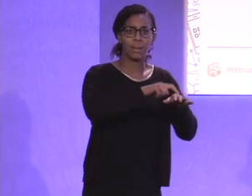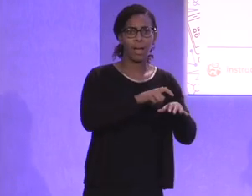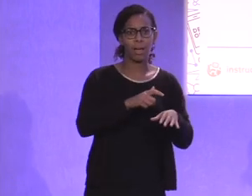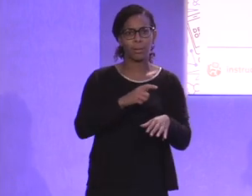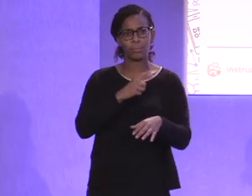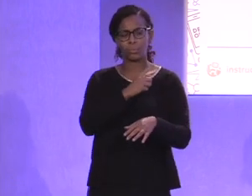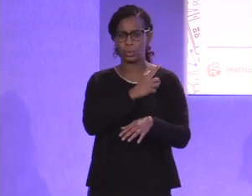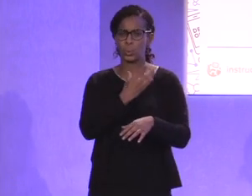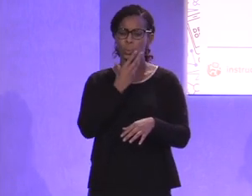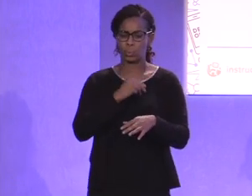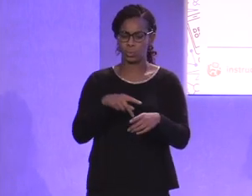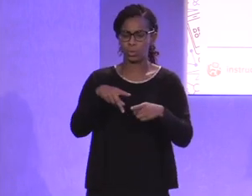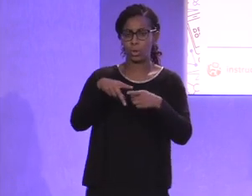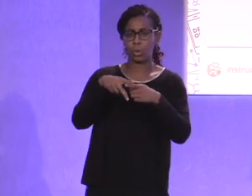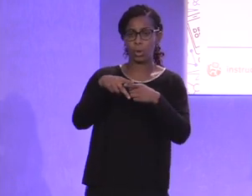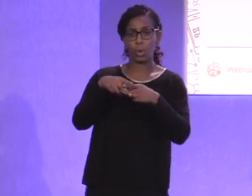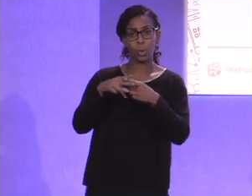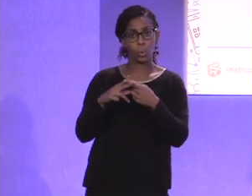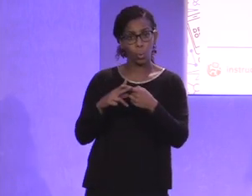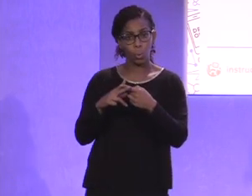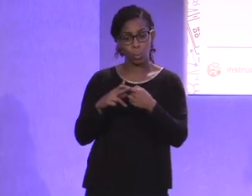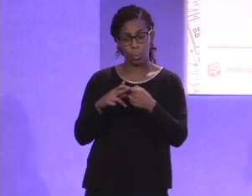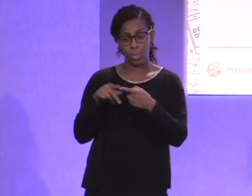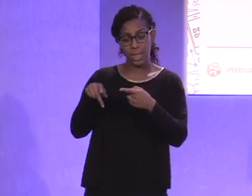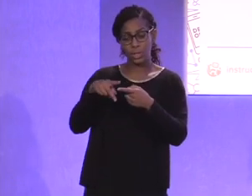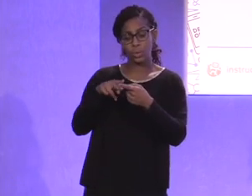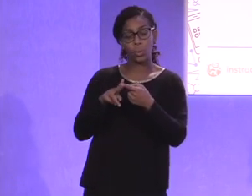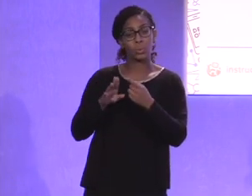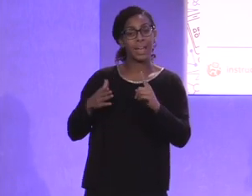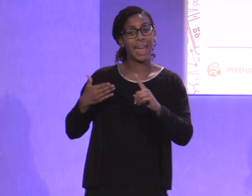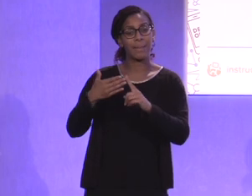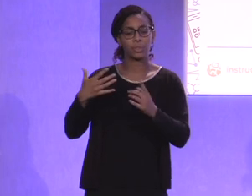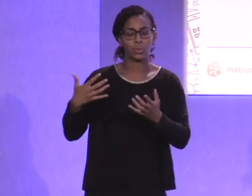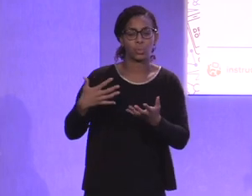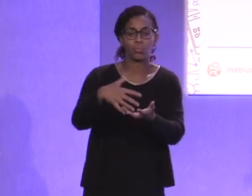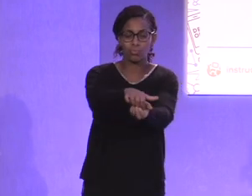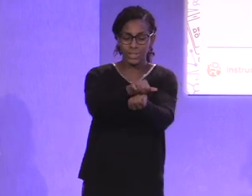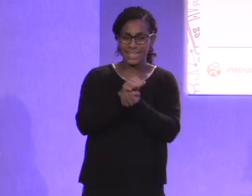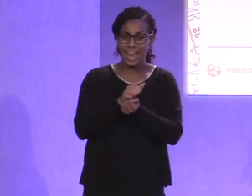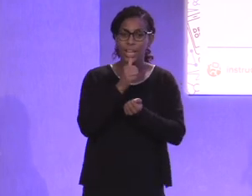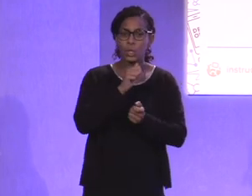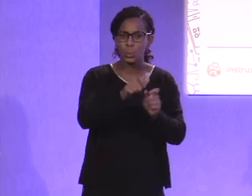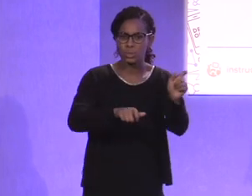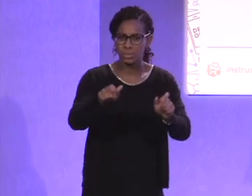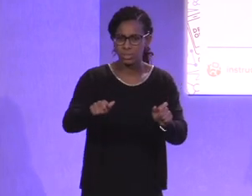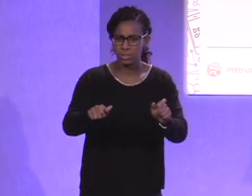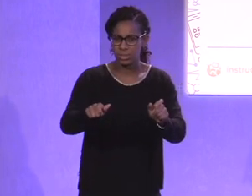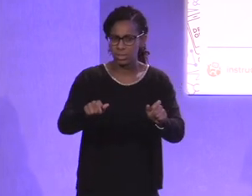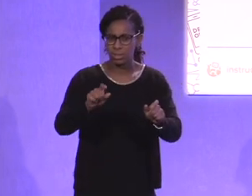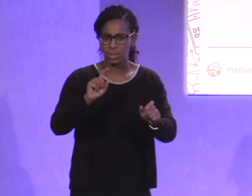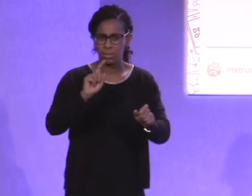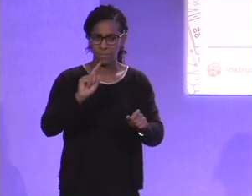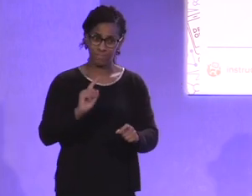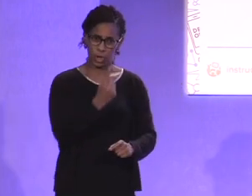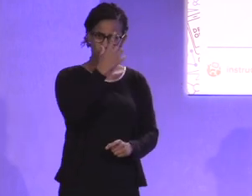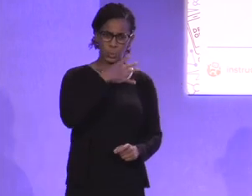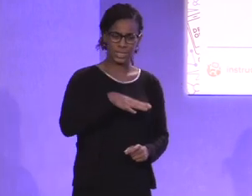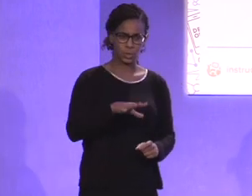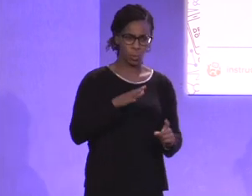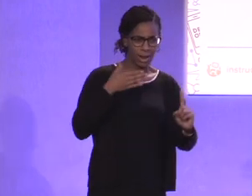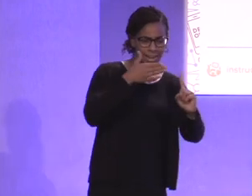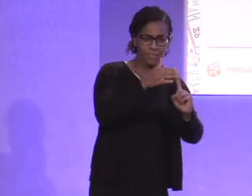is created to retain users. So if you haven't identified your user cohort or